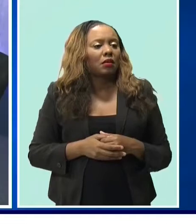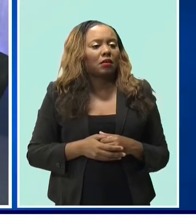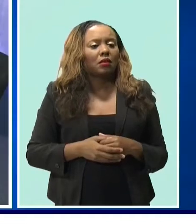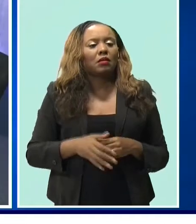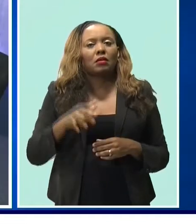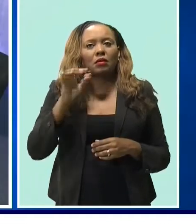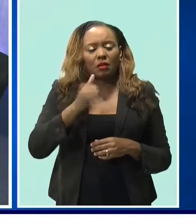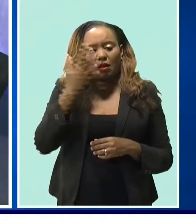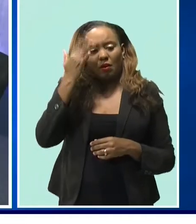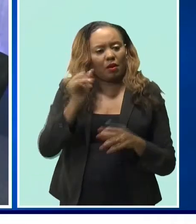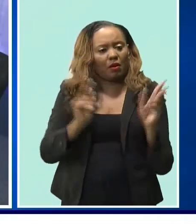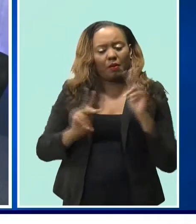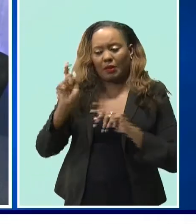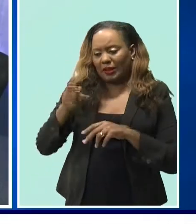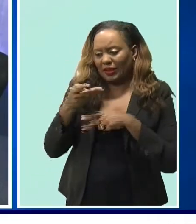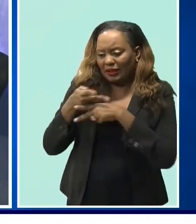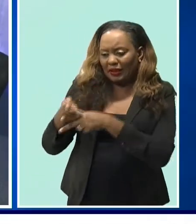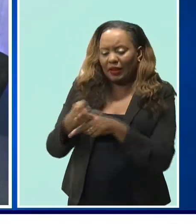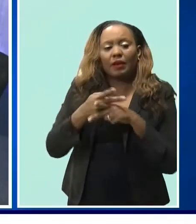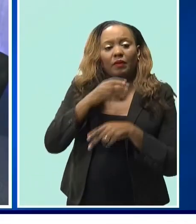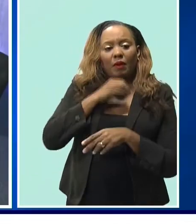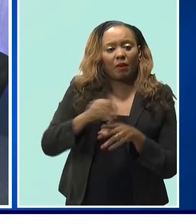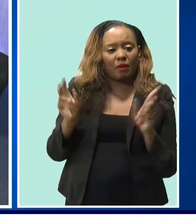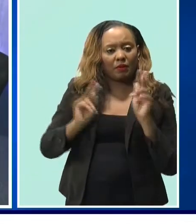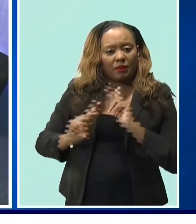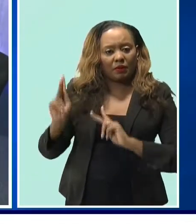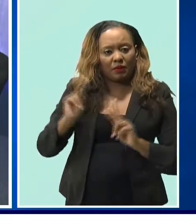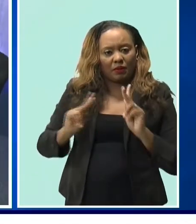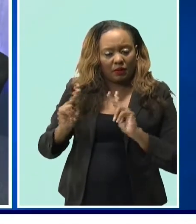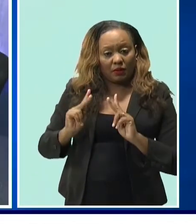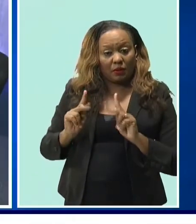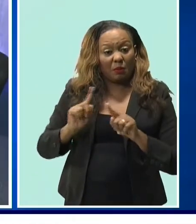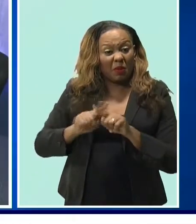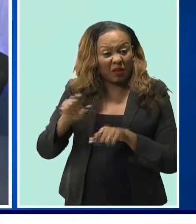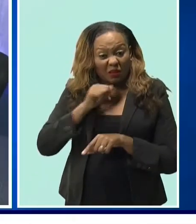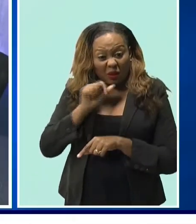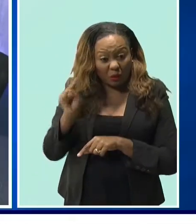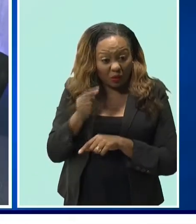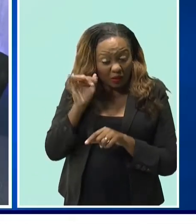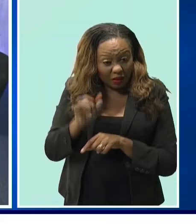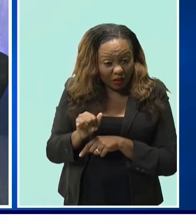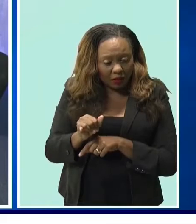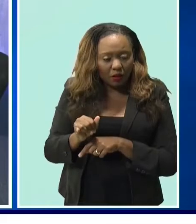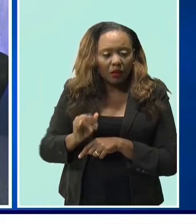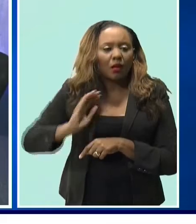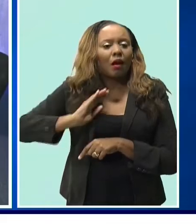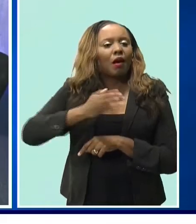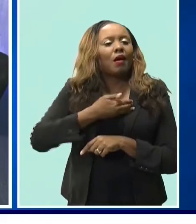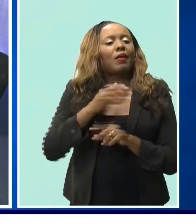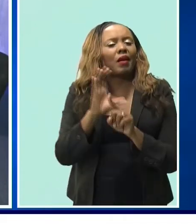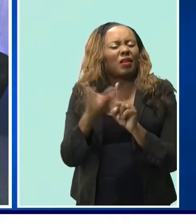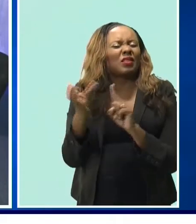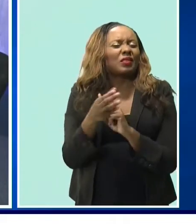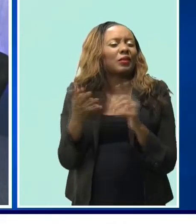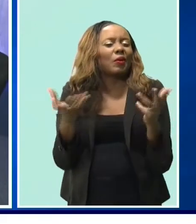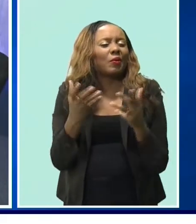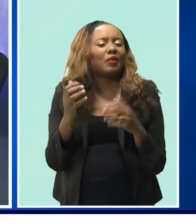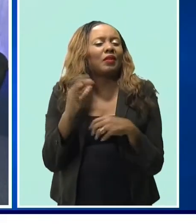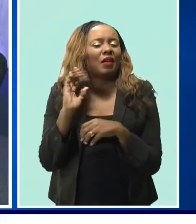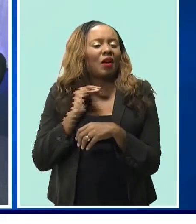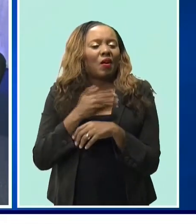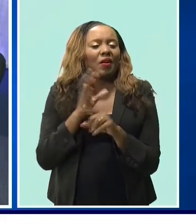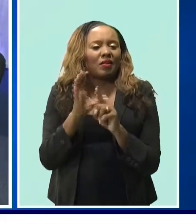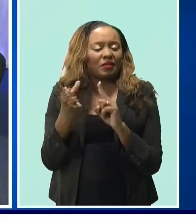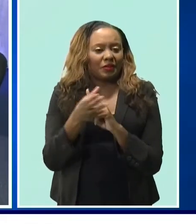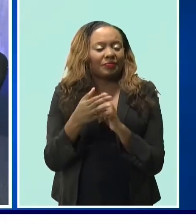to look in on the elderly more often. They need to look in on the elderly, but I'll go a little bit further than this. I mean, the Barbadian culture is, if my mother has to go